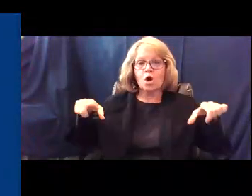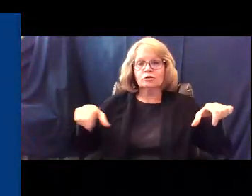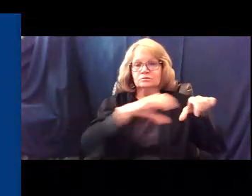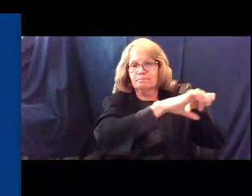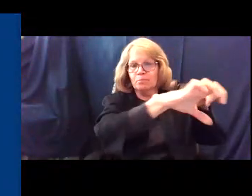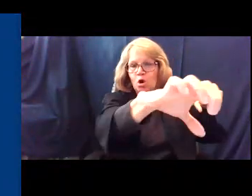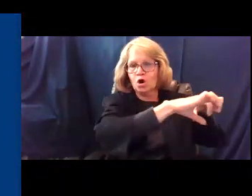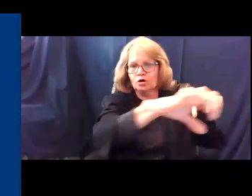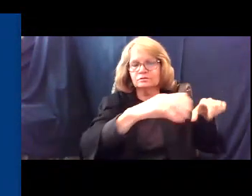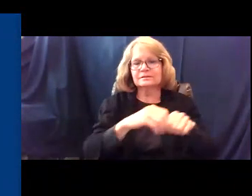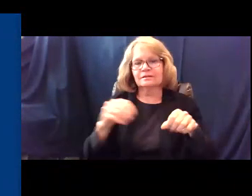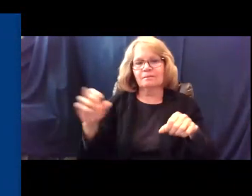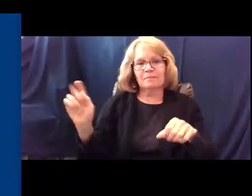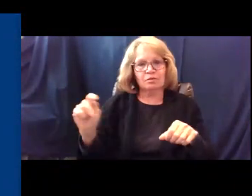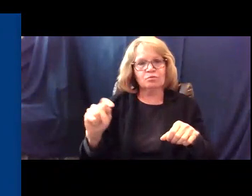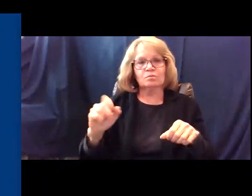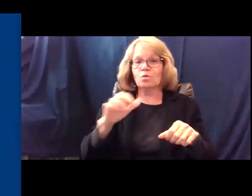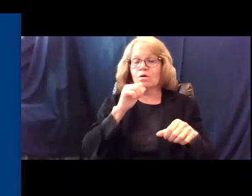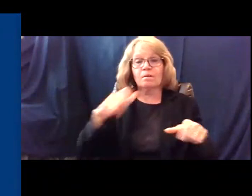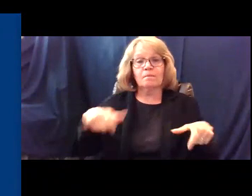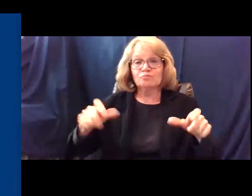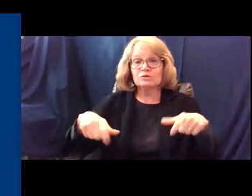in a wheelchair to construct a ramp.